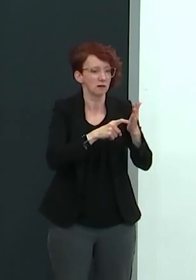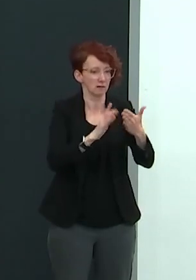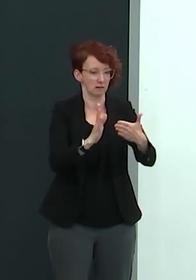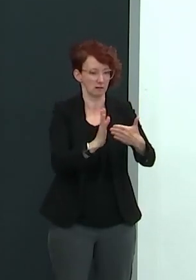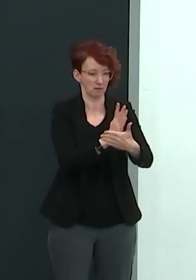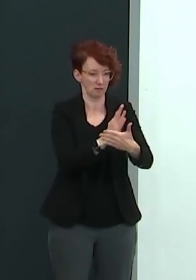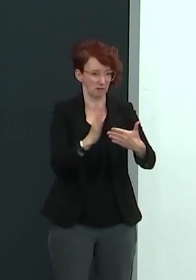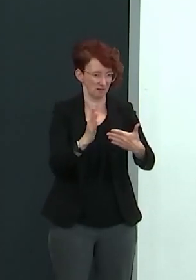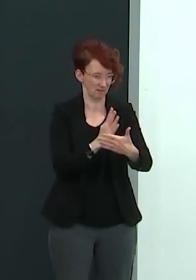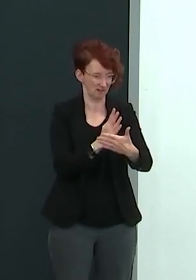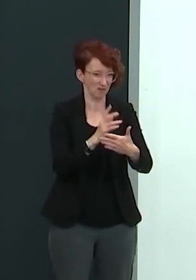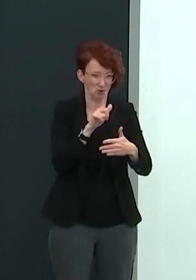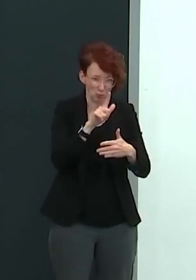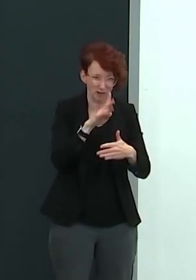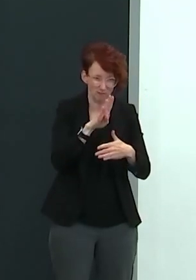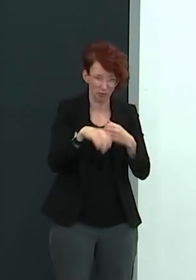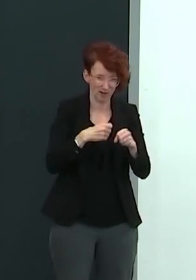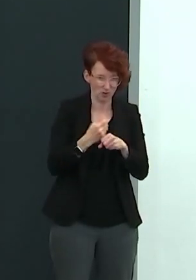24 years ago.